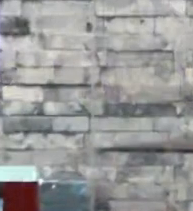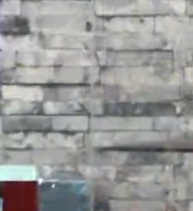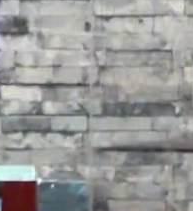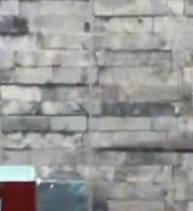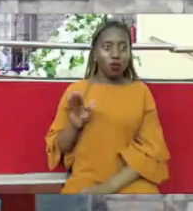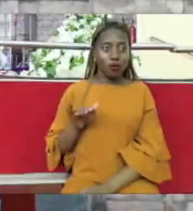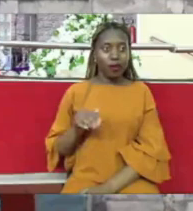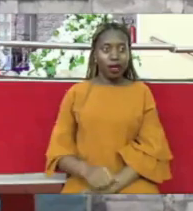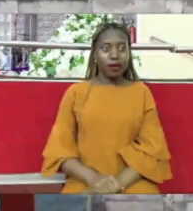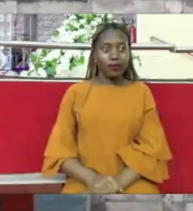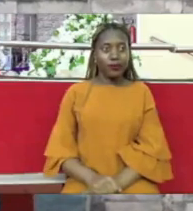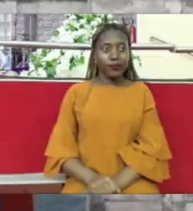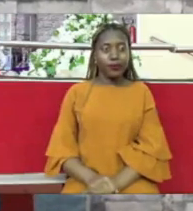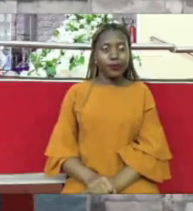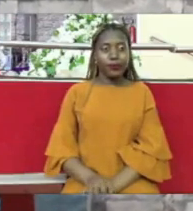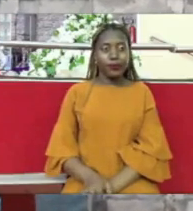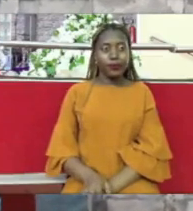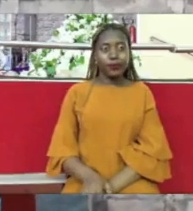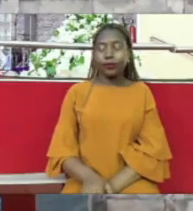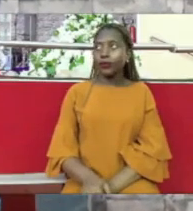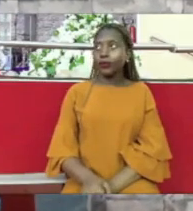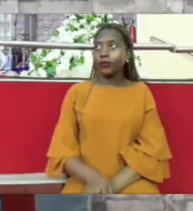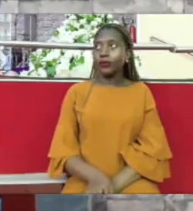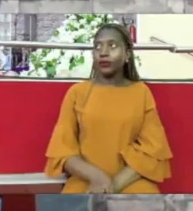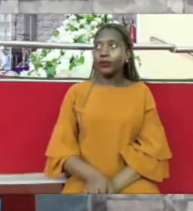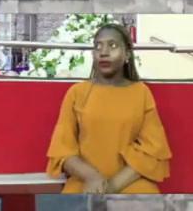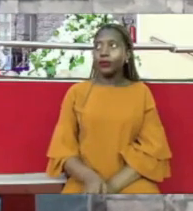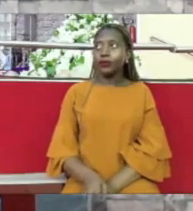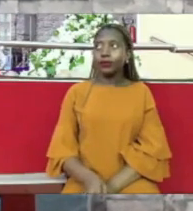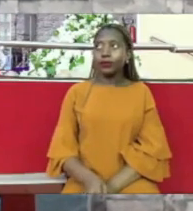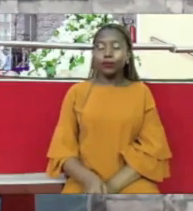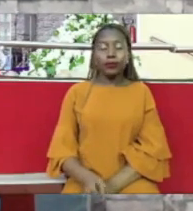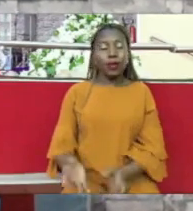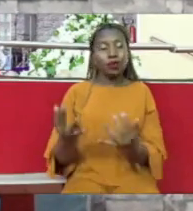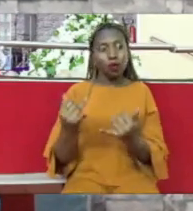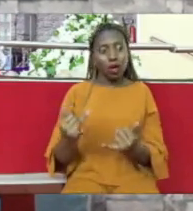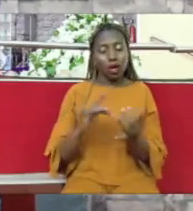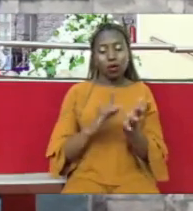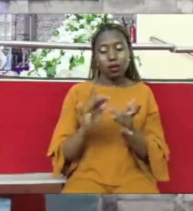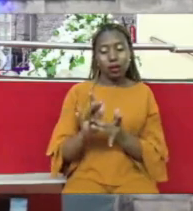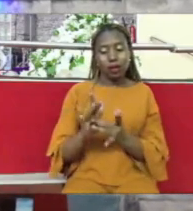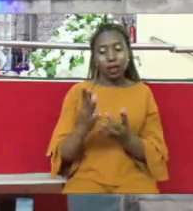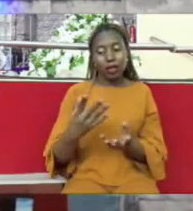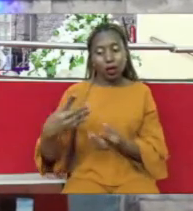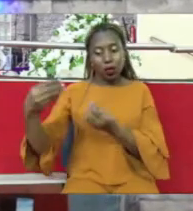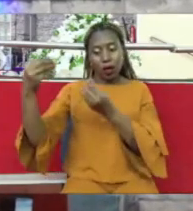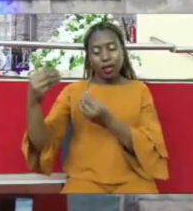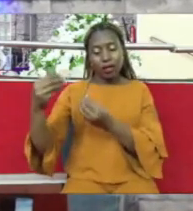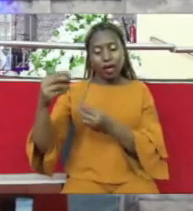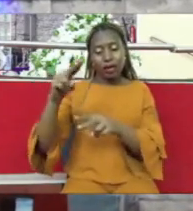wa huyu mwanamke Msamaria ulikuwa umefika wa kukombolewa. So he went and sat by the